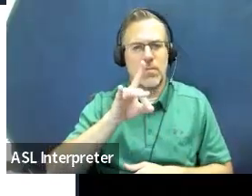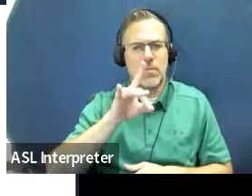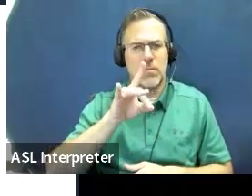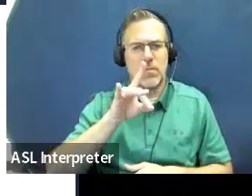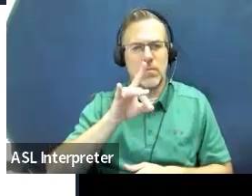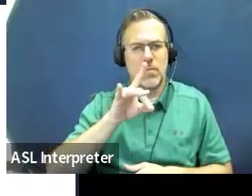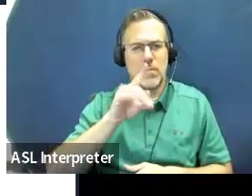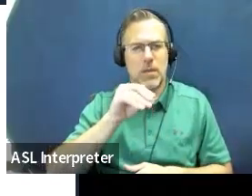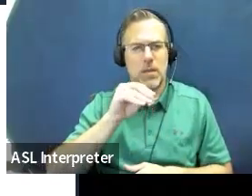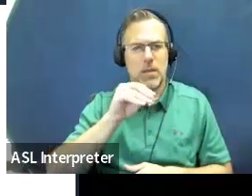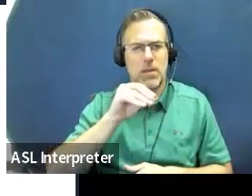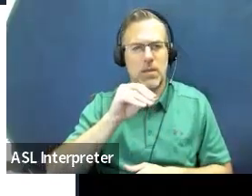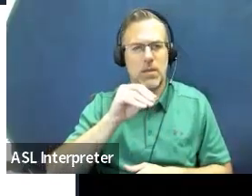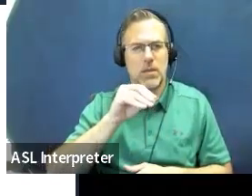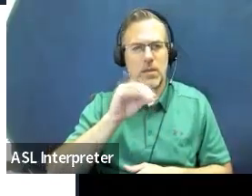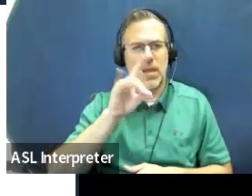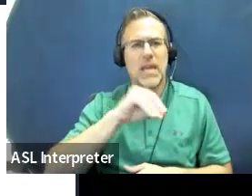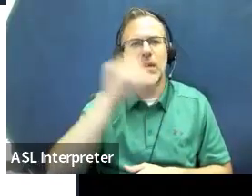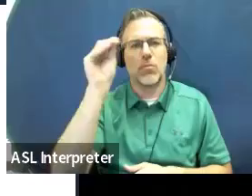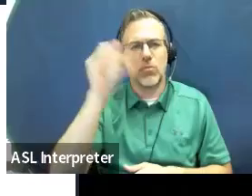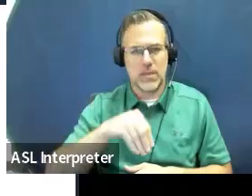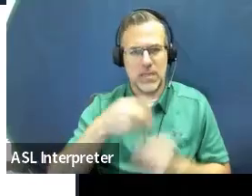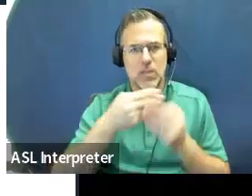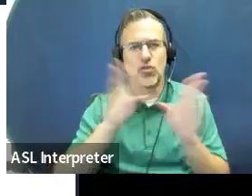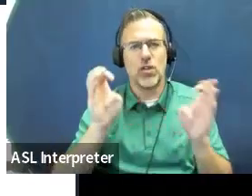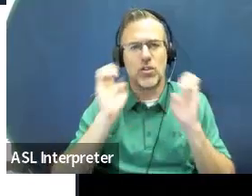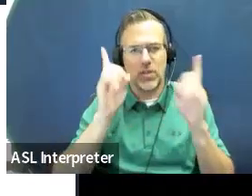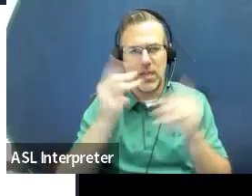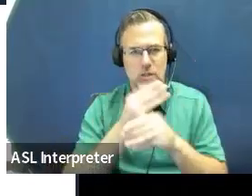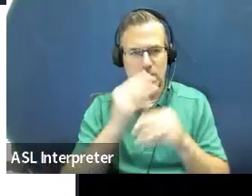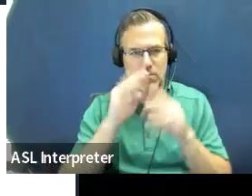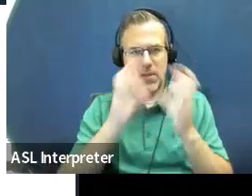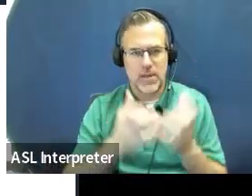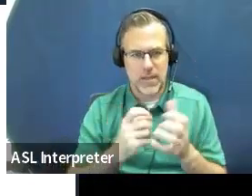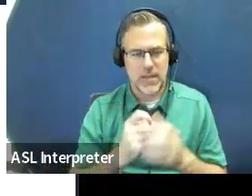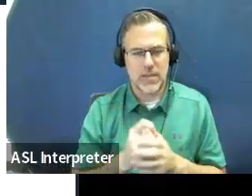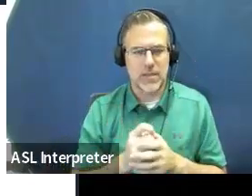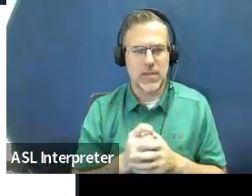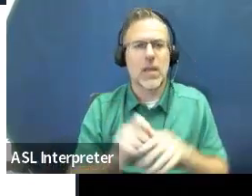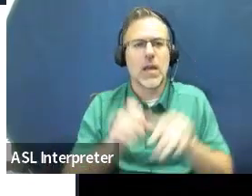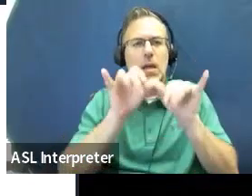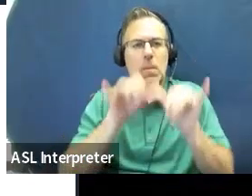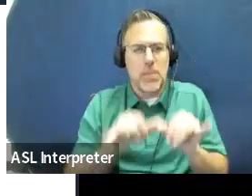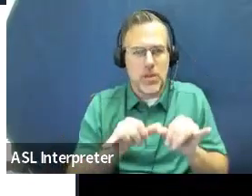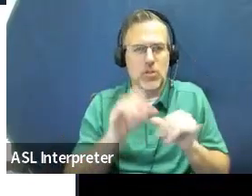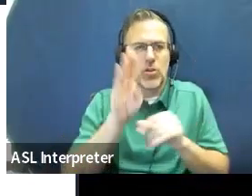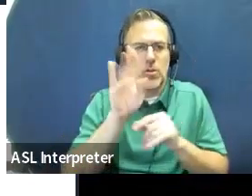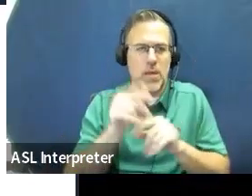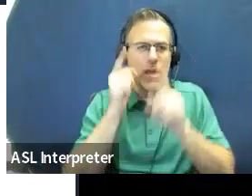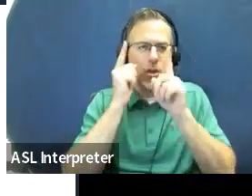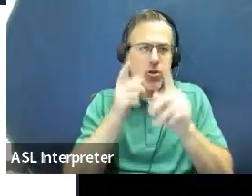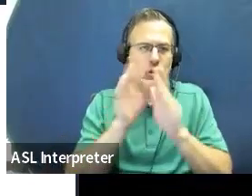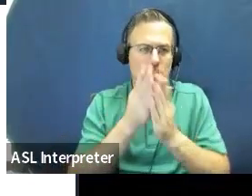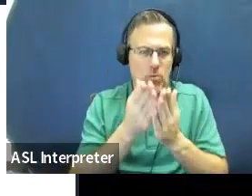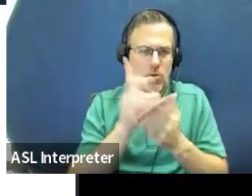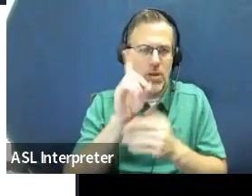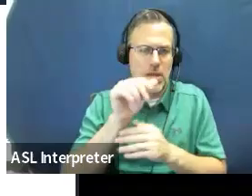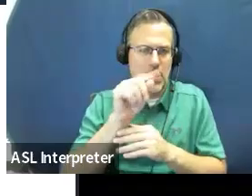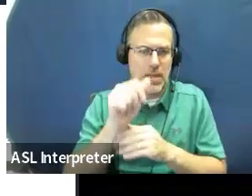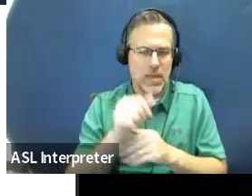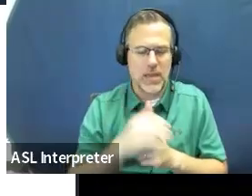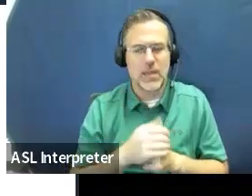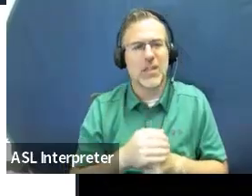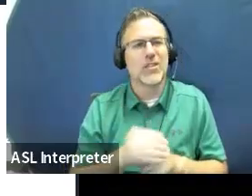So again, best practice is that you focus it on a specific skill instead